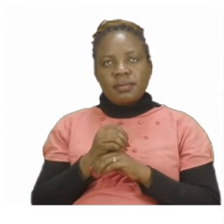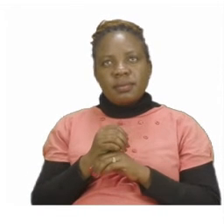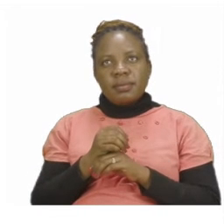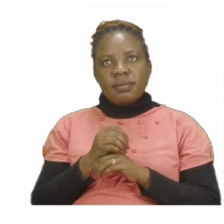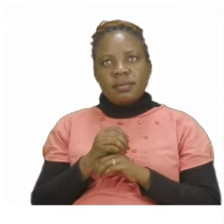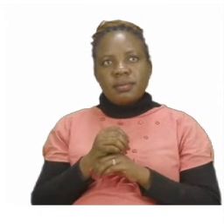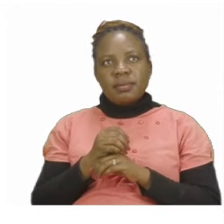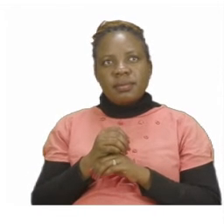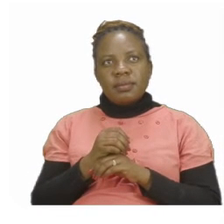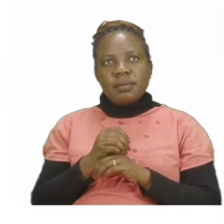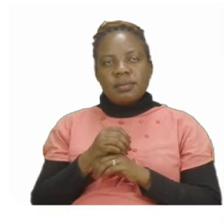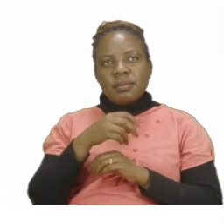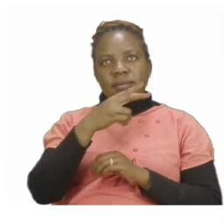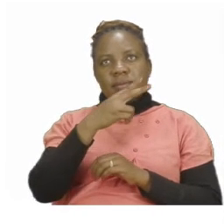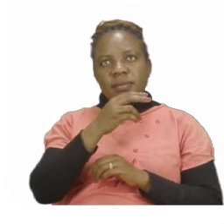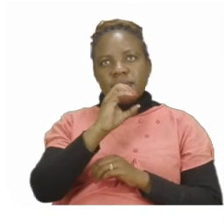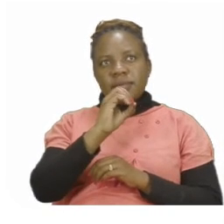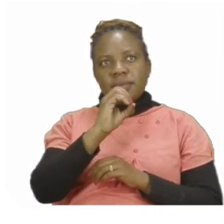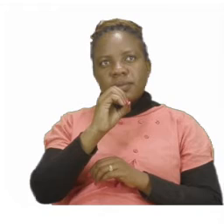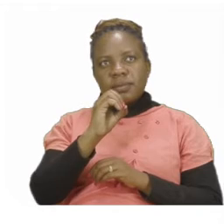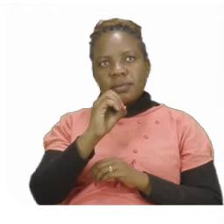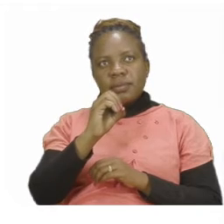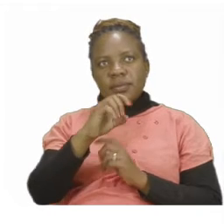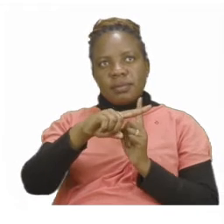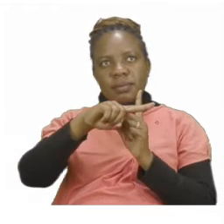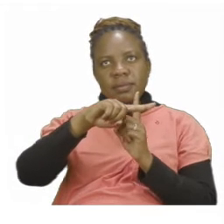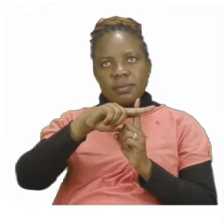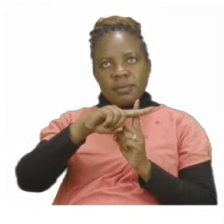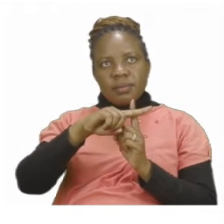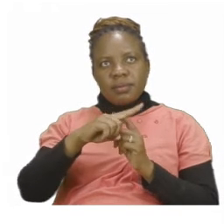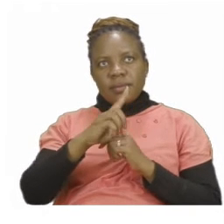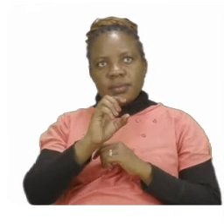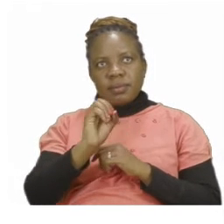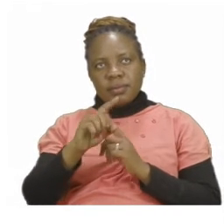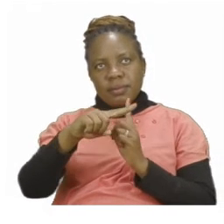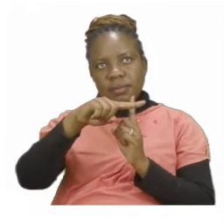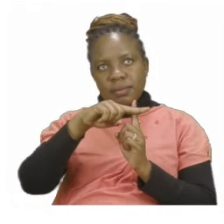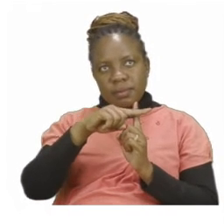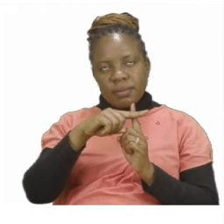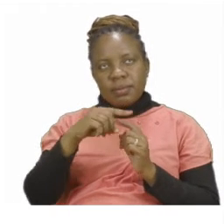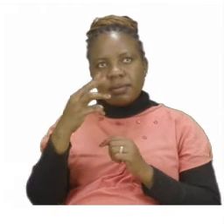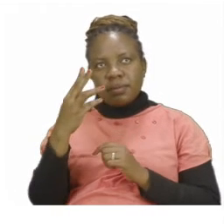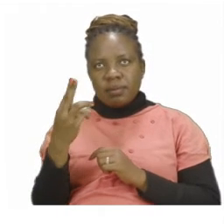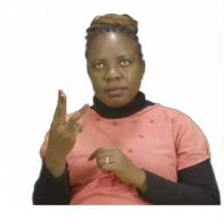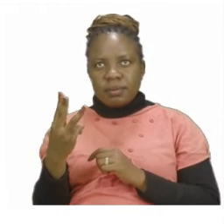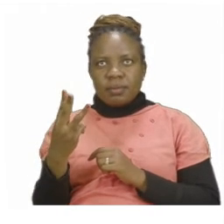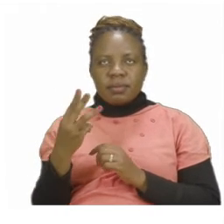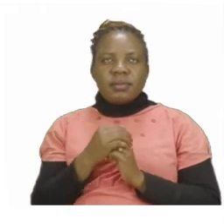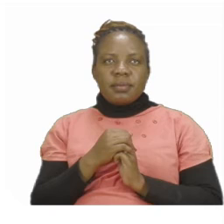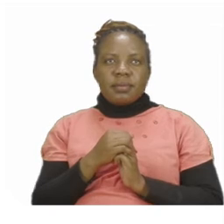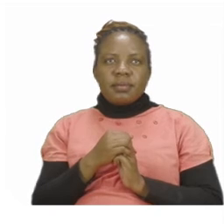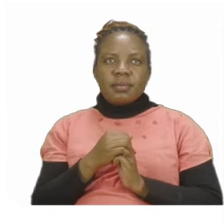example is 200 plus 10 plus 3. And